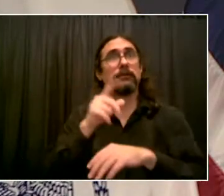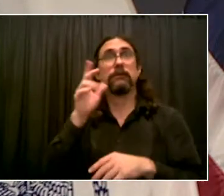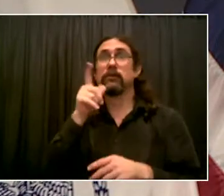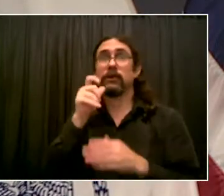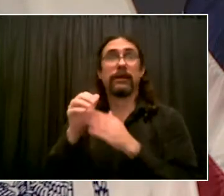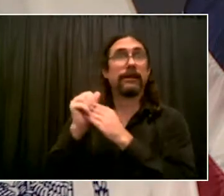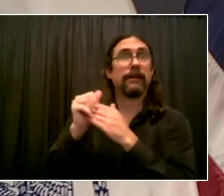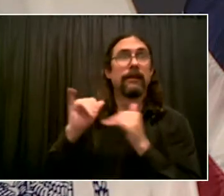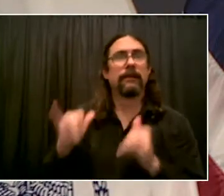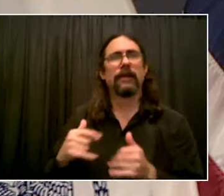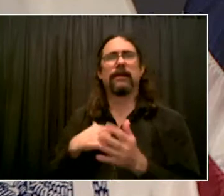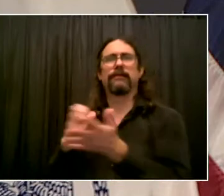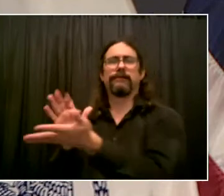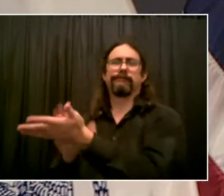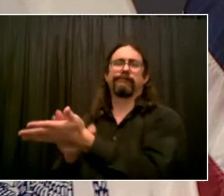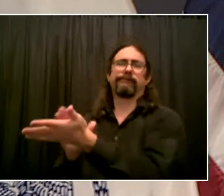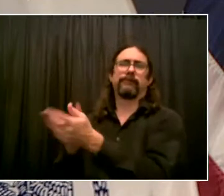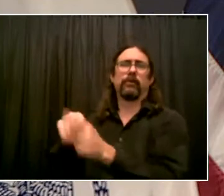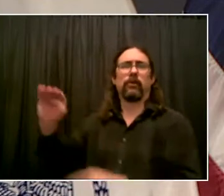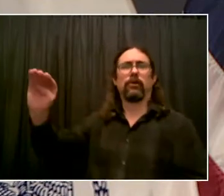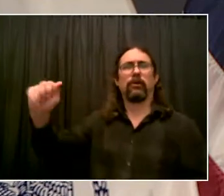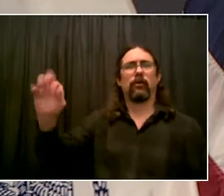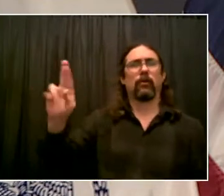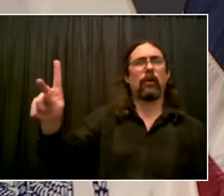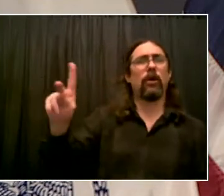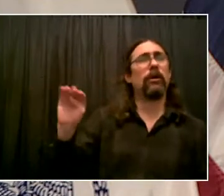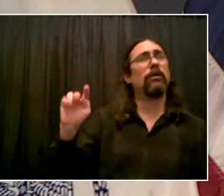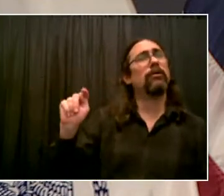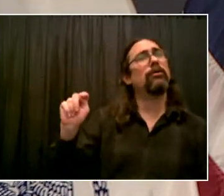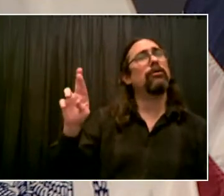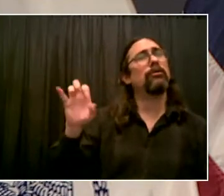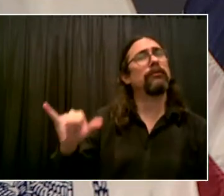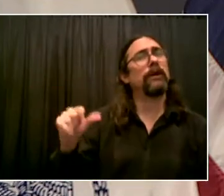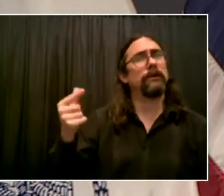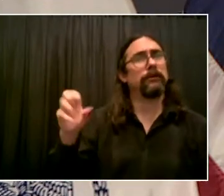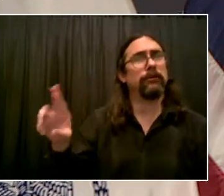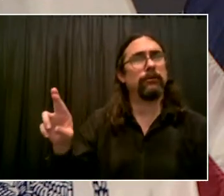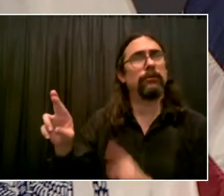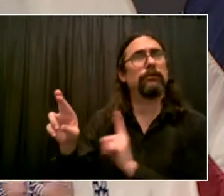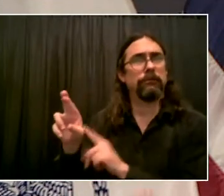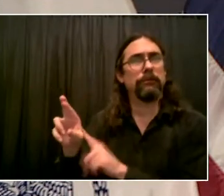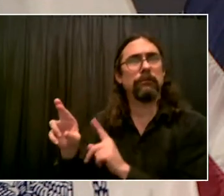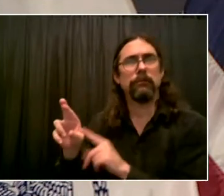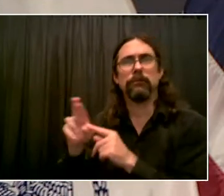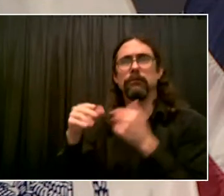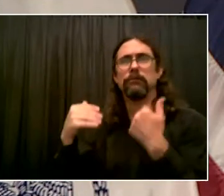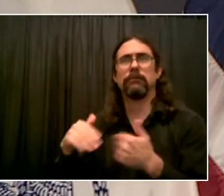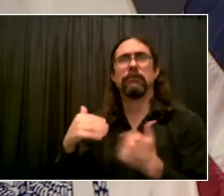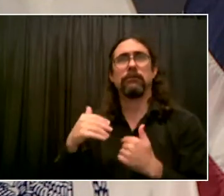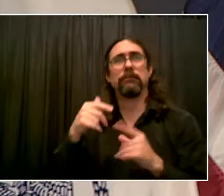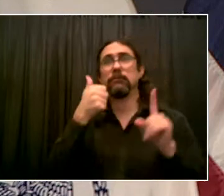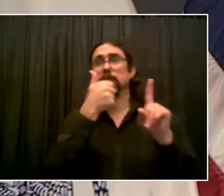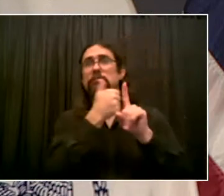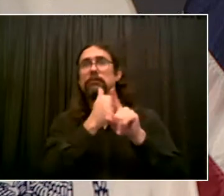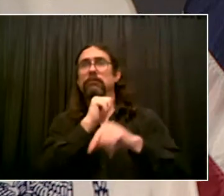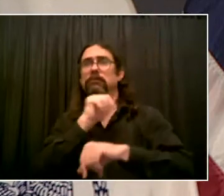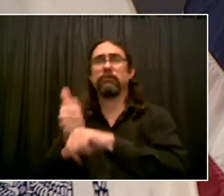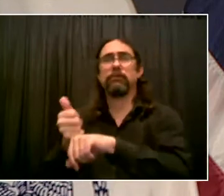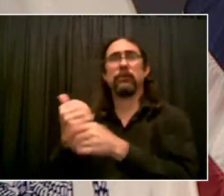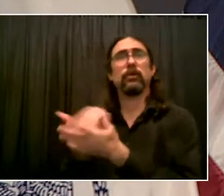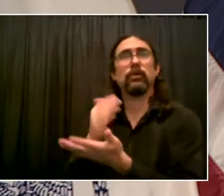quality options, helping them to see their future, giving them faith in themselves. Look, it starts early. That's why we're